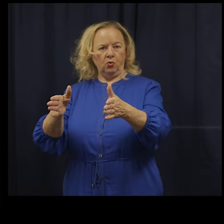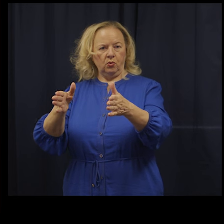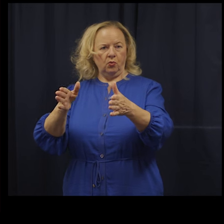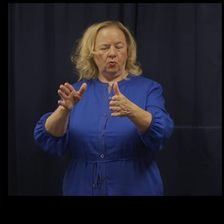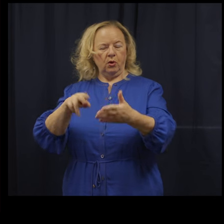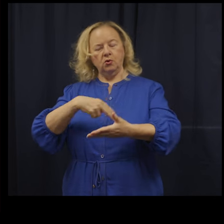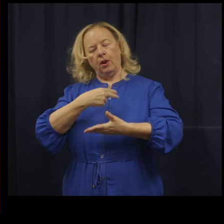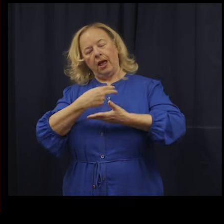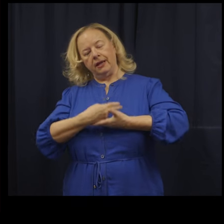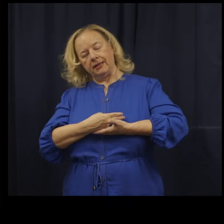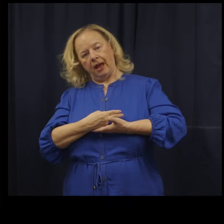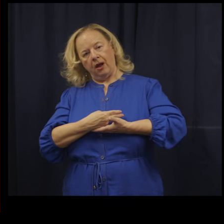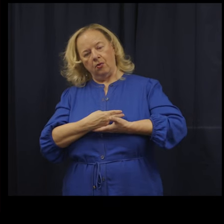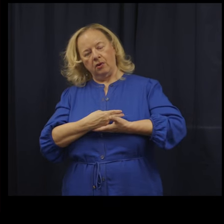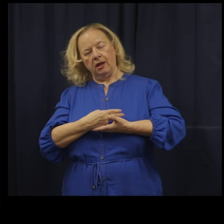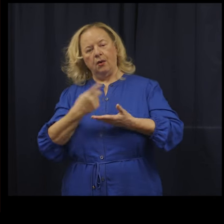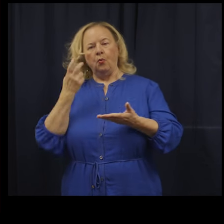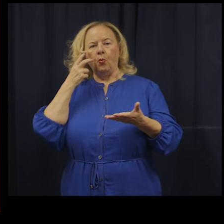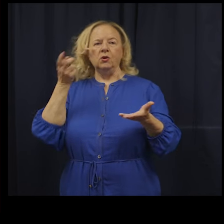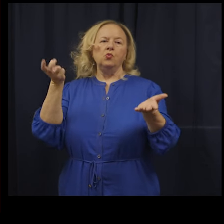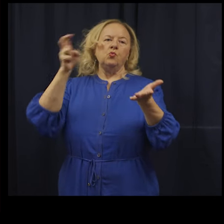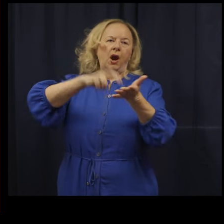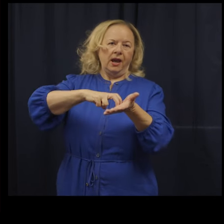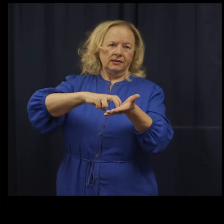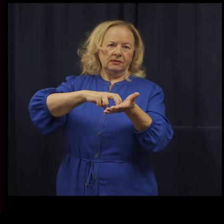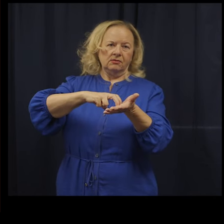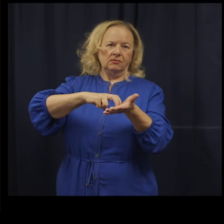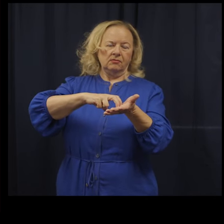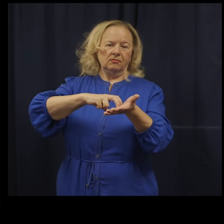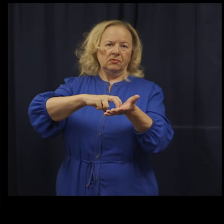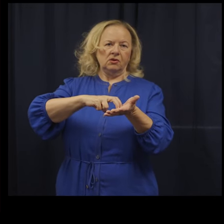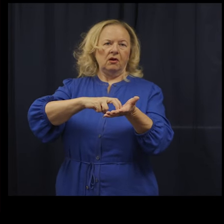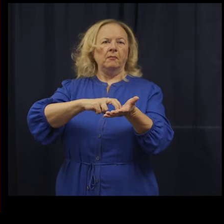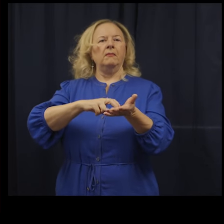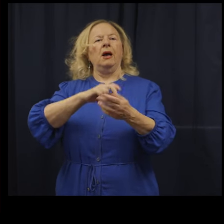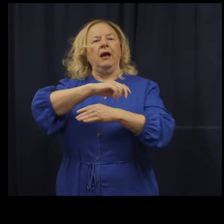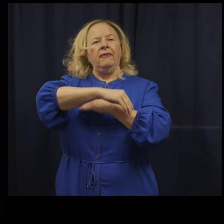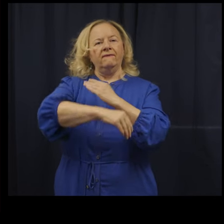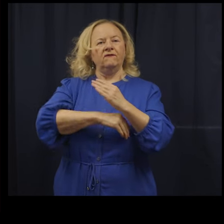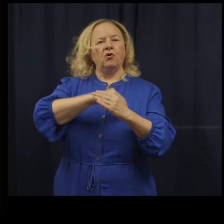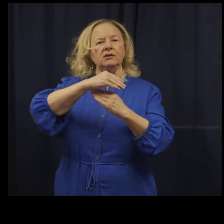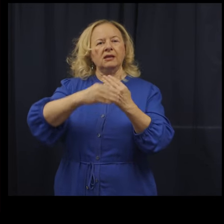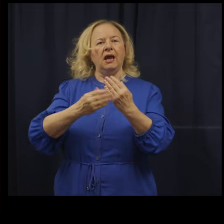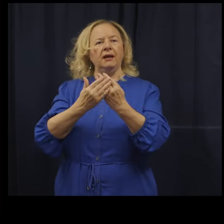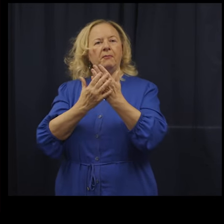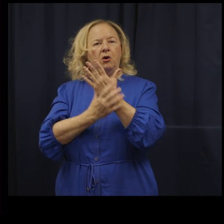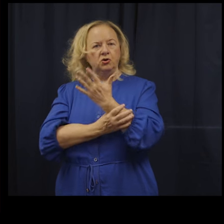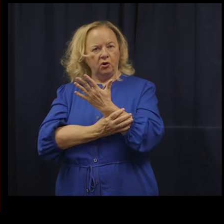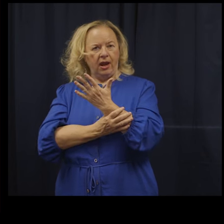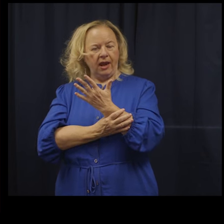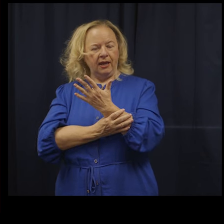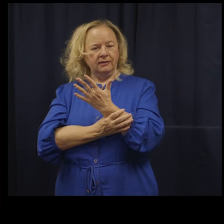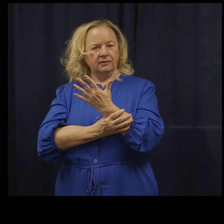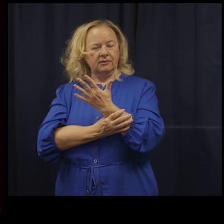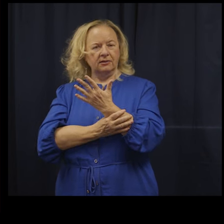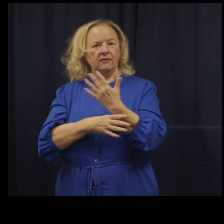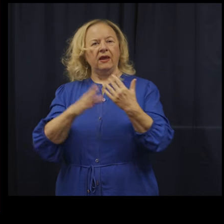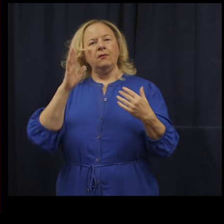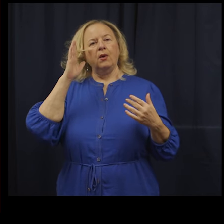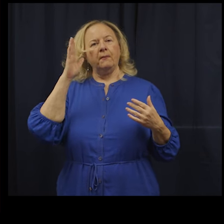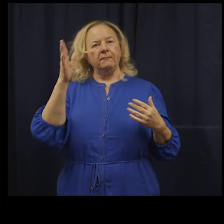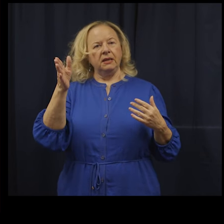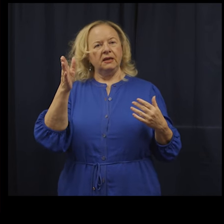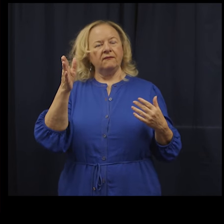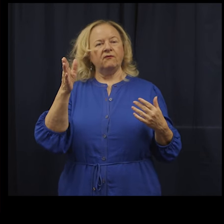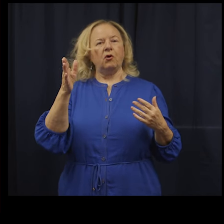road, when you lie down, and when you rise. You shall bind them for a sign upon your hand, and they